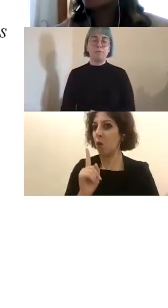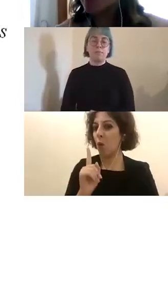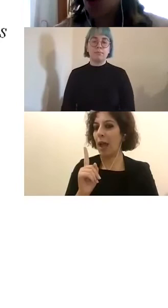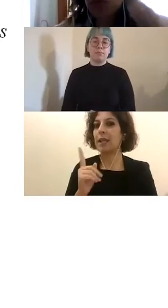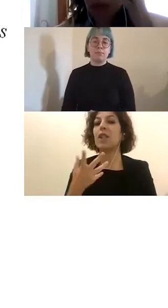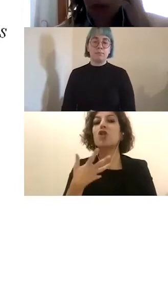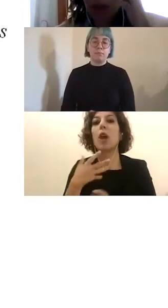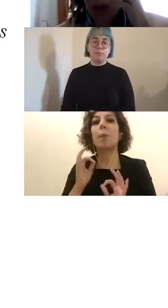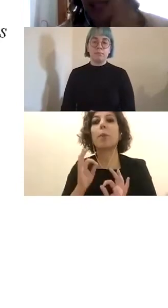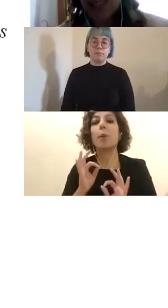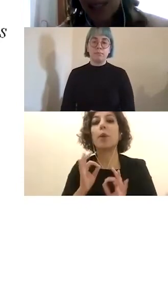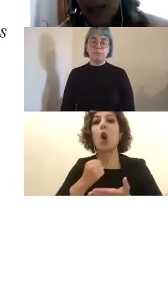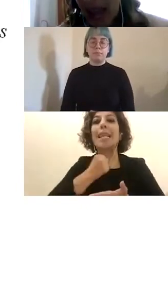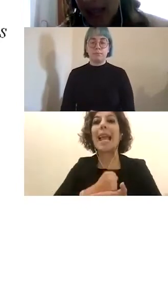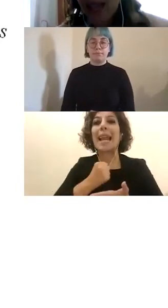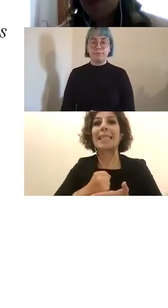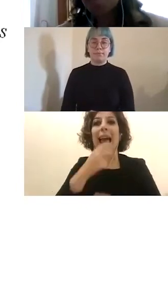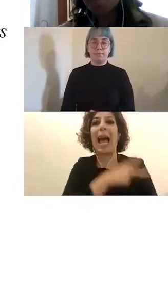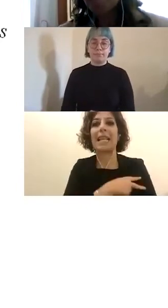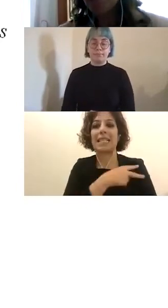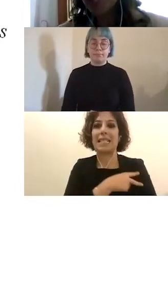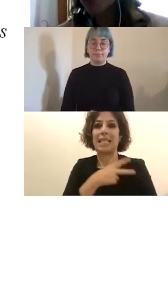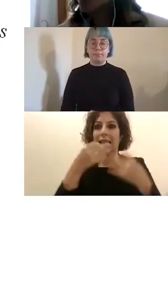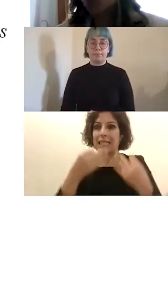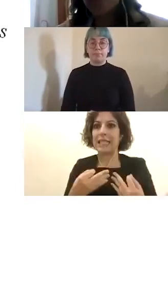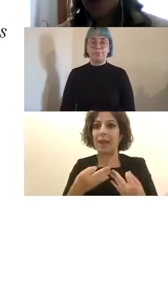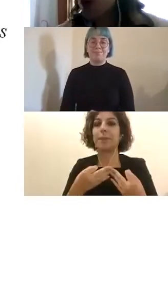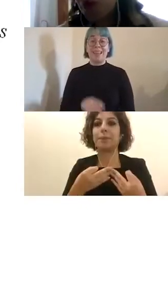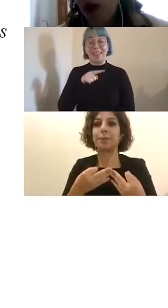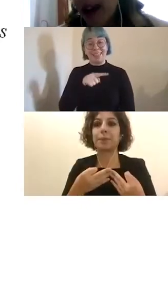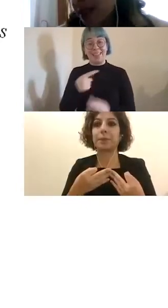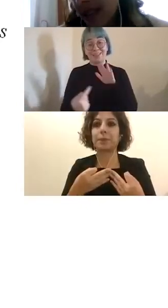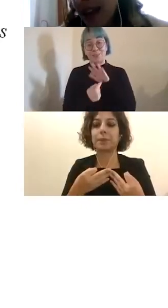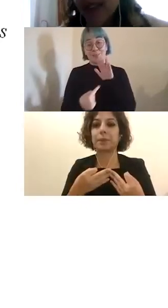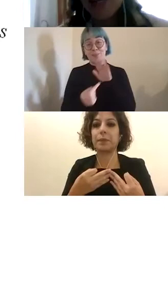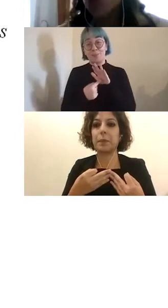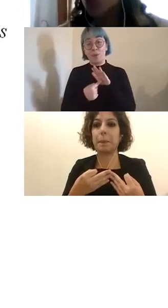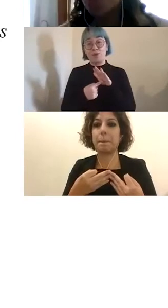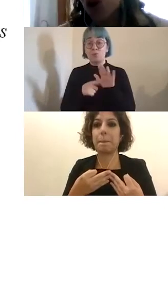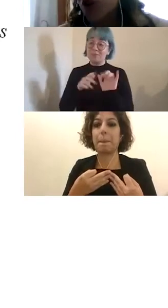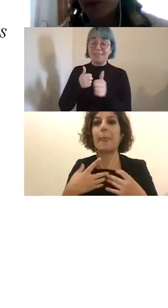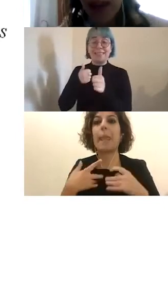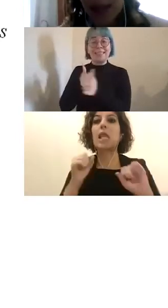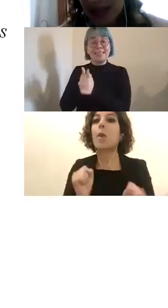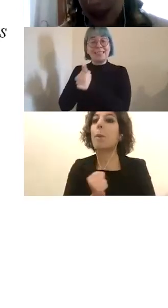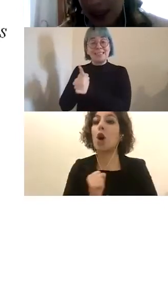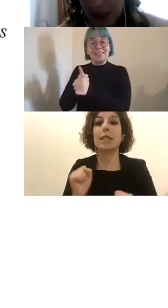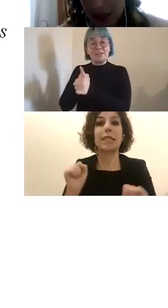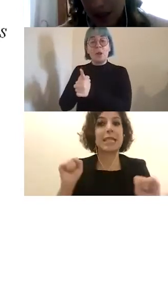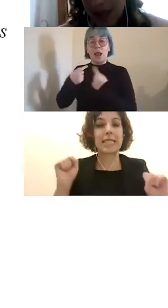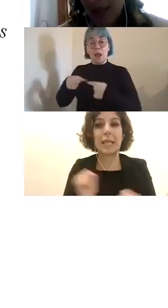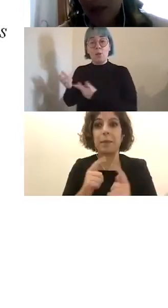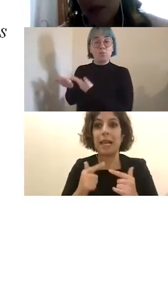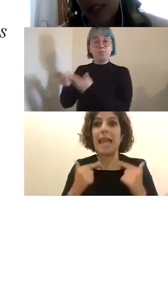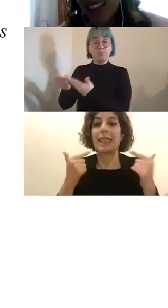So this is very important assistance provided to the